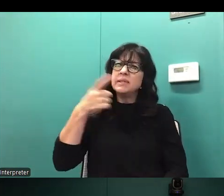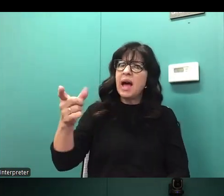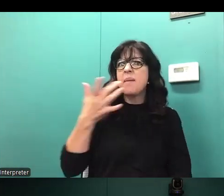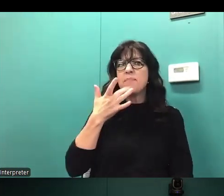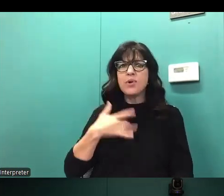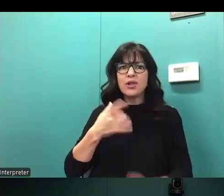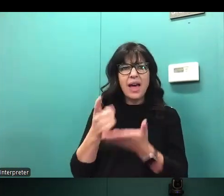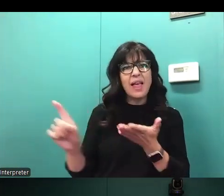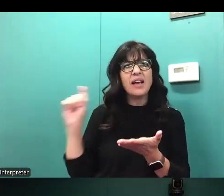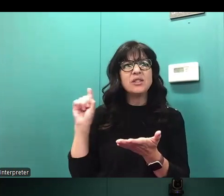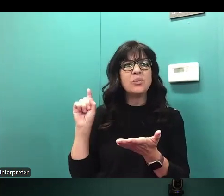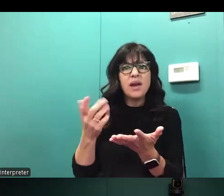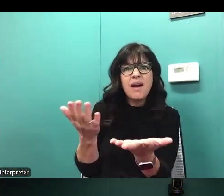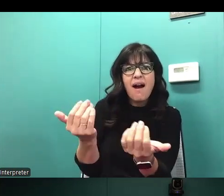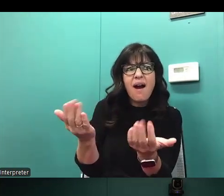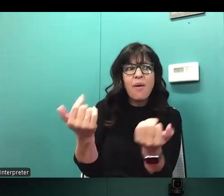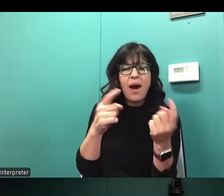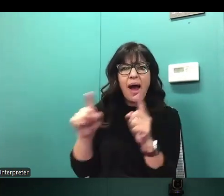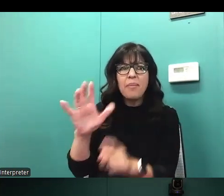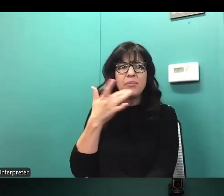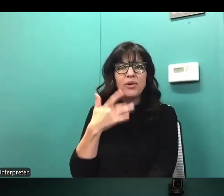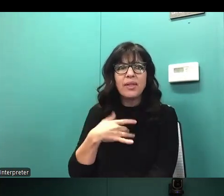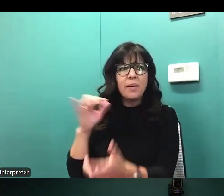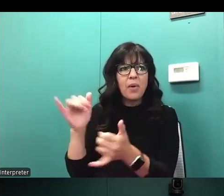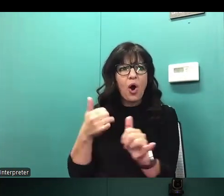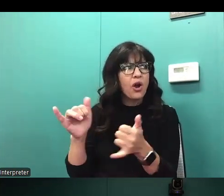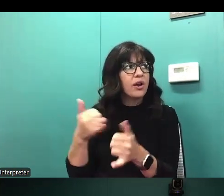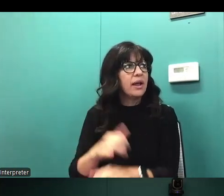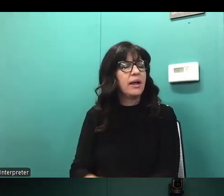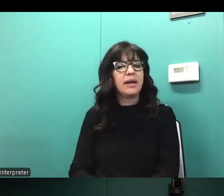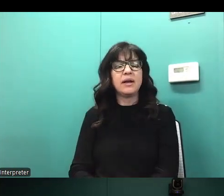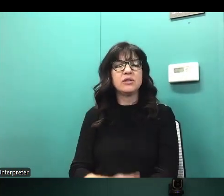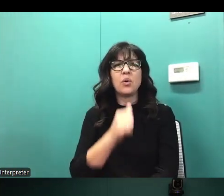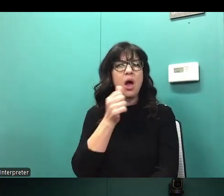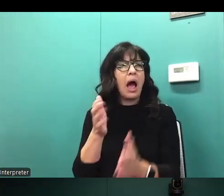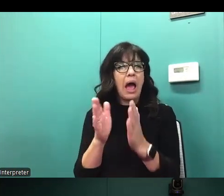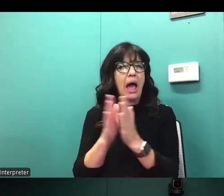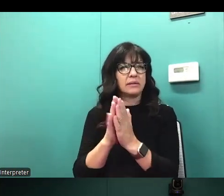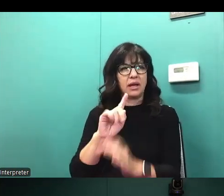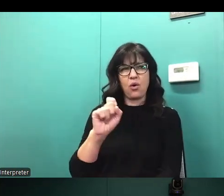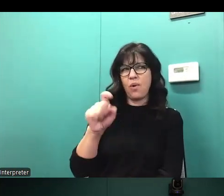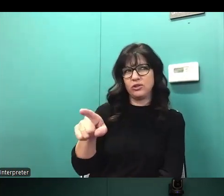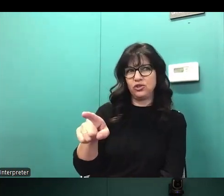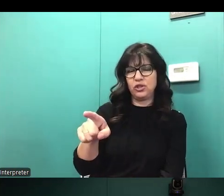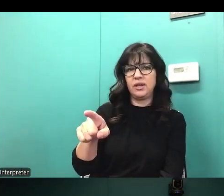birthday last week. I would love to know what happened at your party. And so you're not really like asking a question. You're just